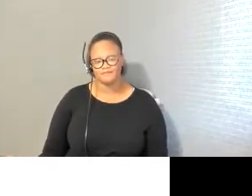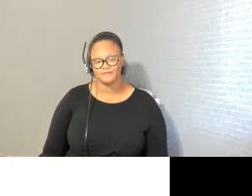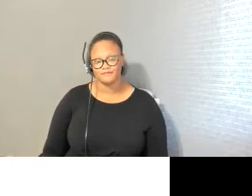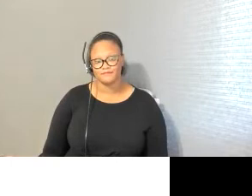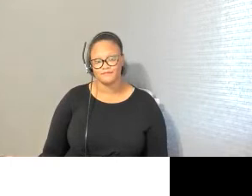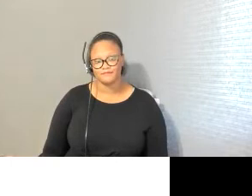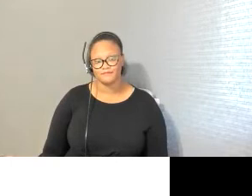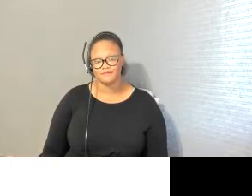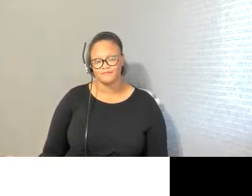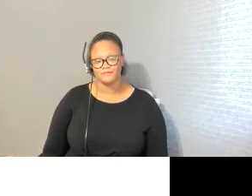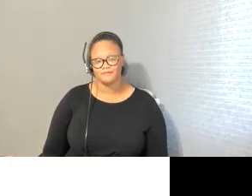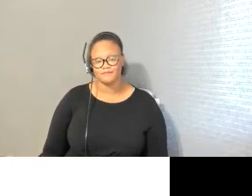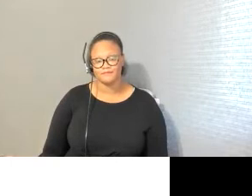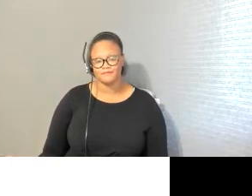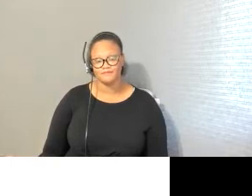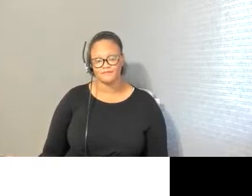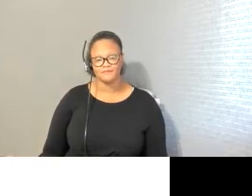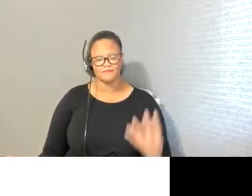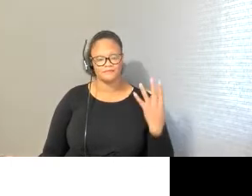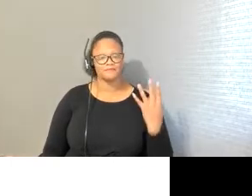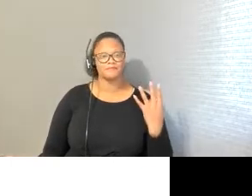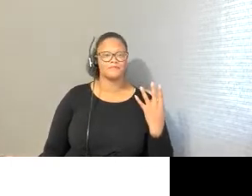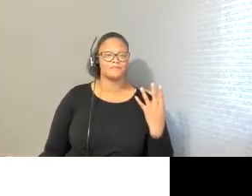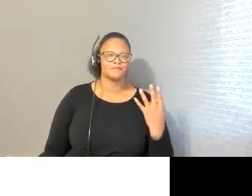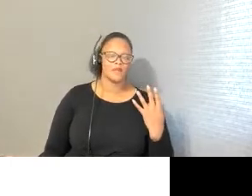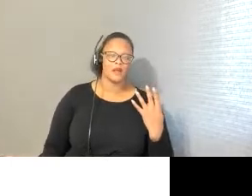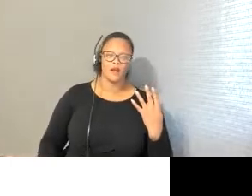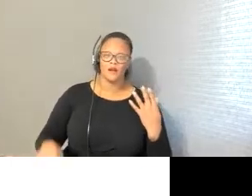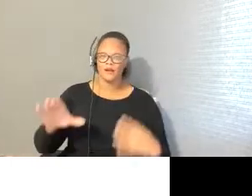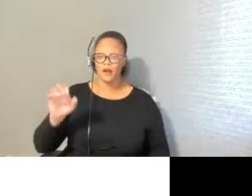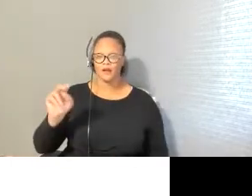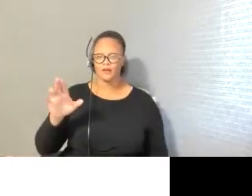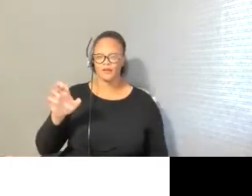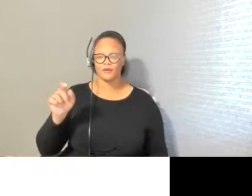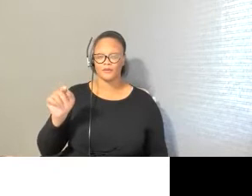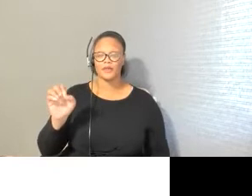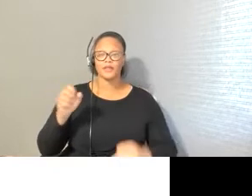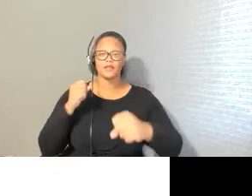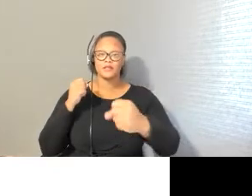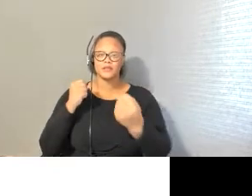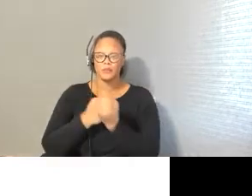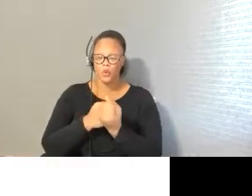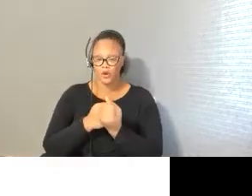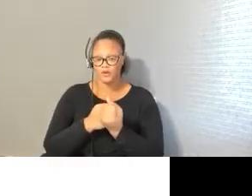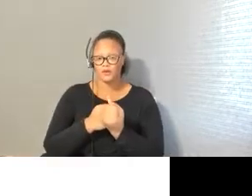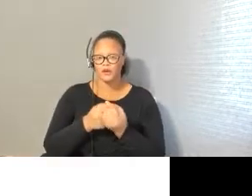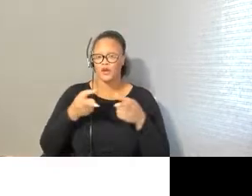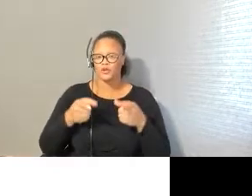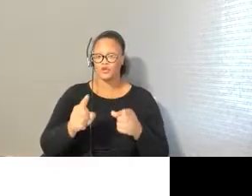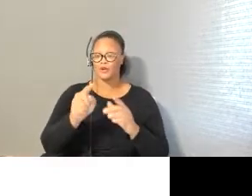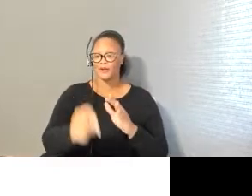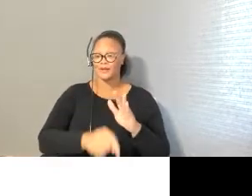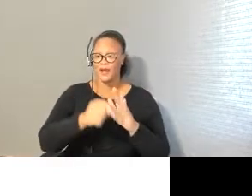And then this concrete support in times of need. You know,